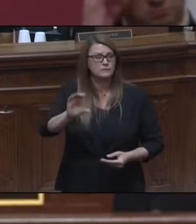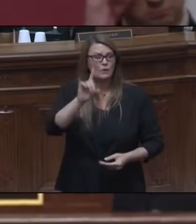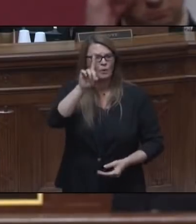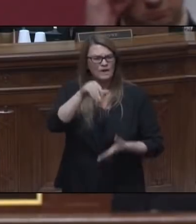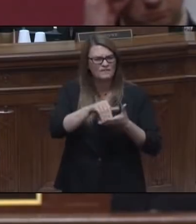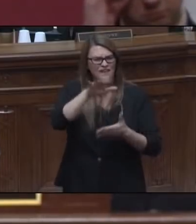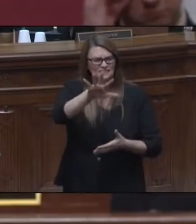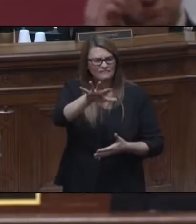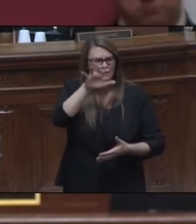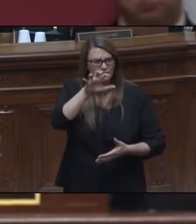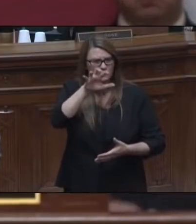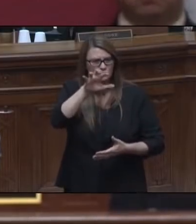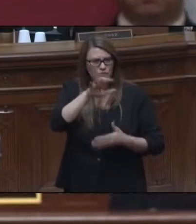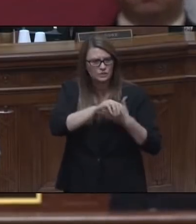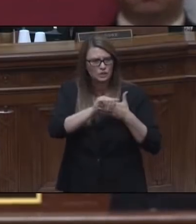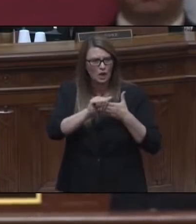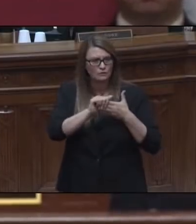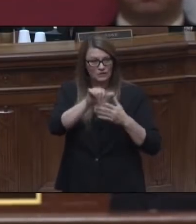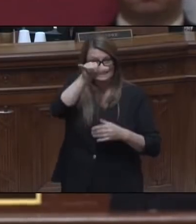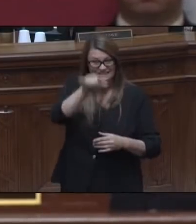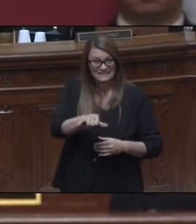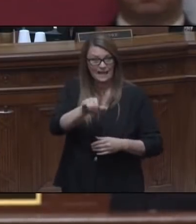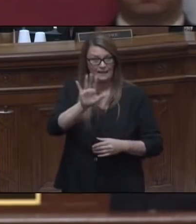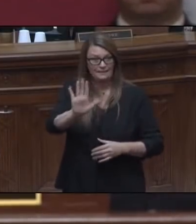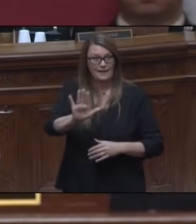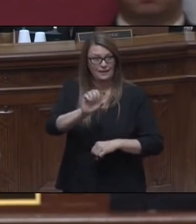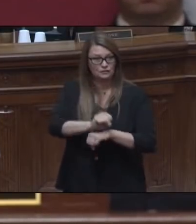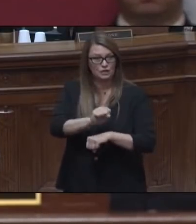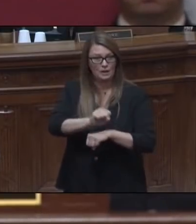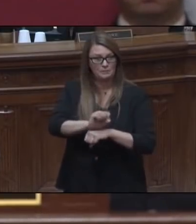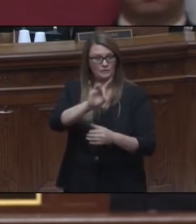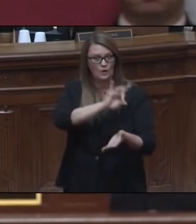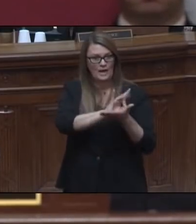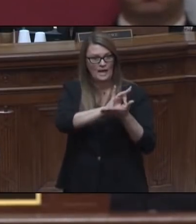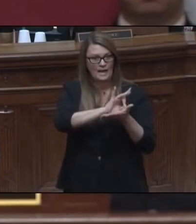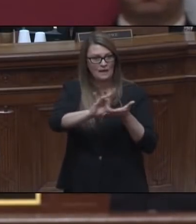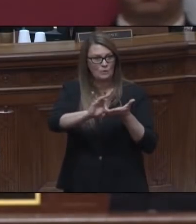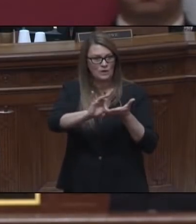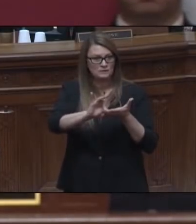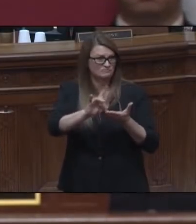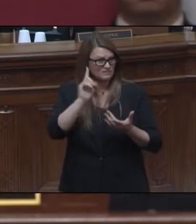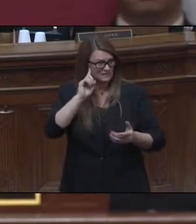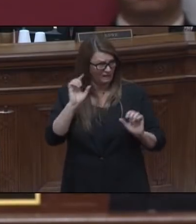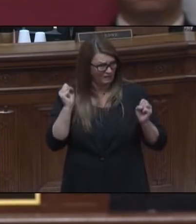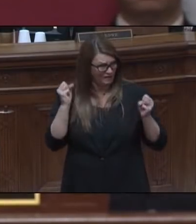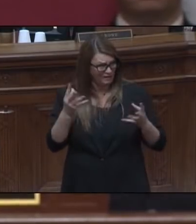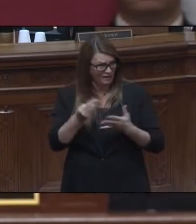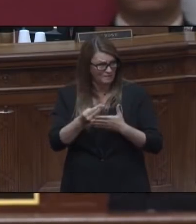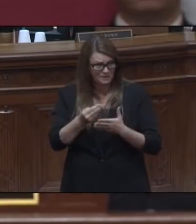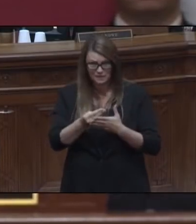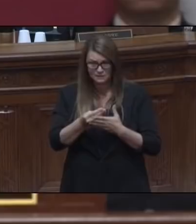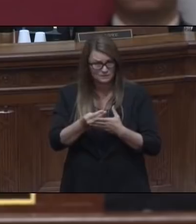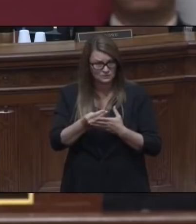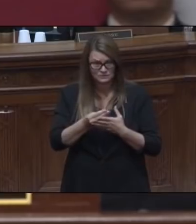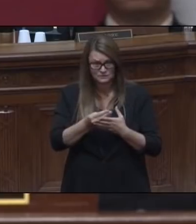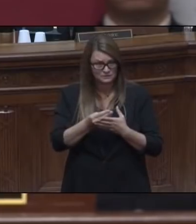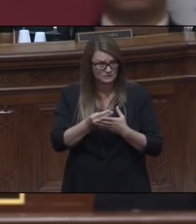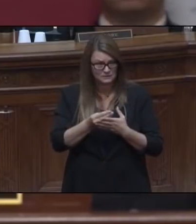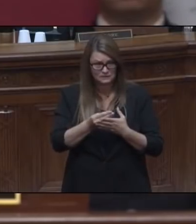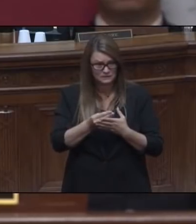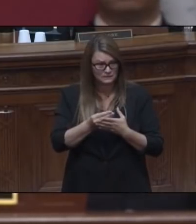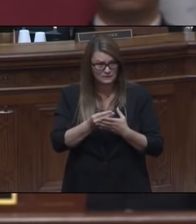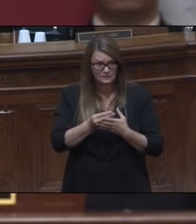$1,500 if they can stay on the job for 8 weeks. Doesn't sound like much. Doesn't sound like much at